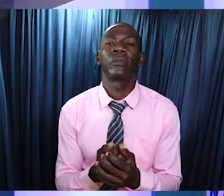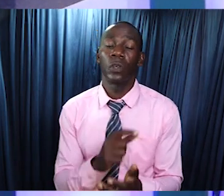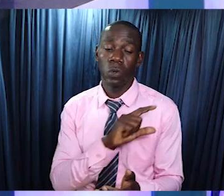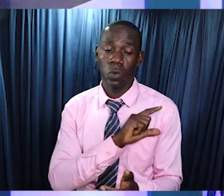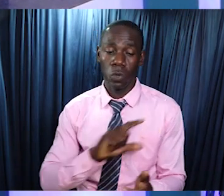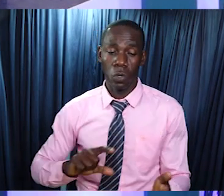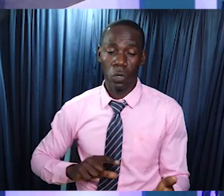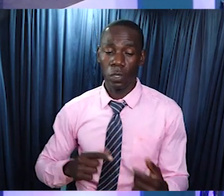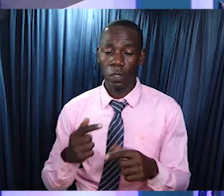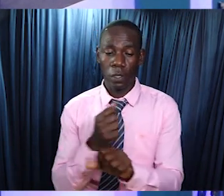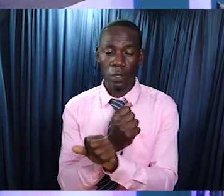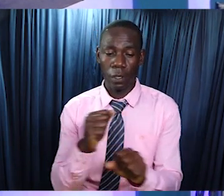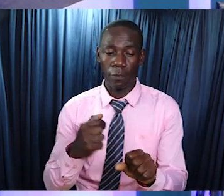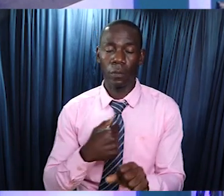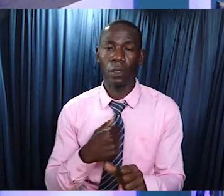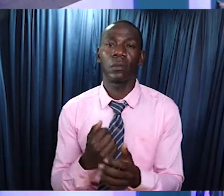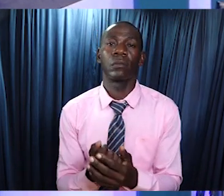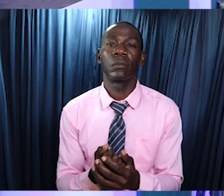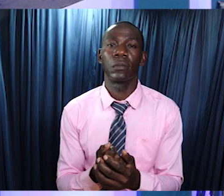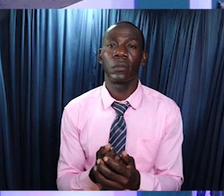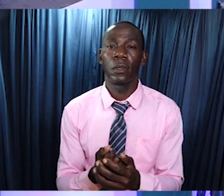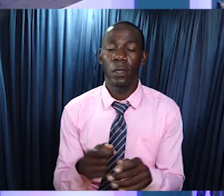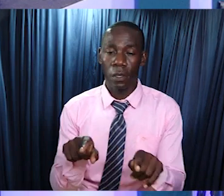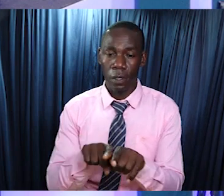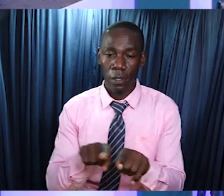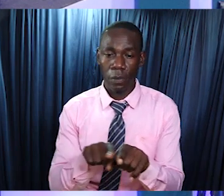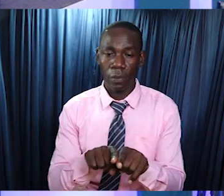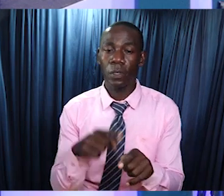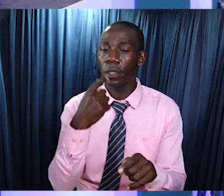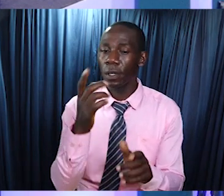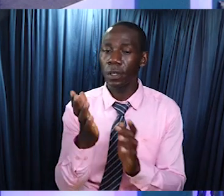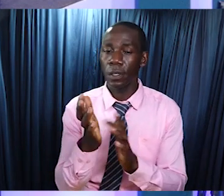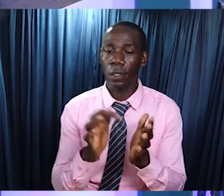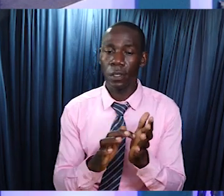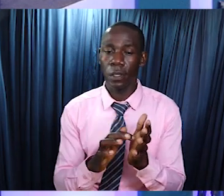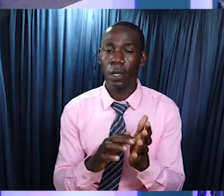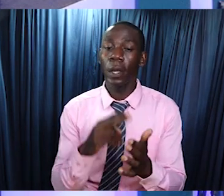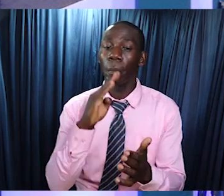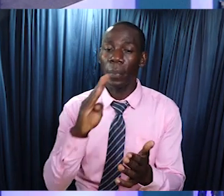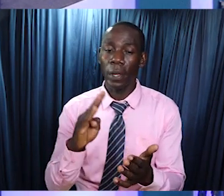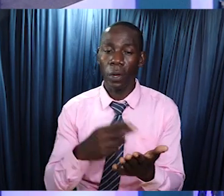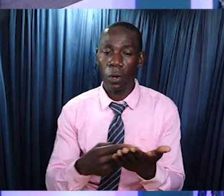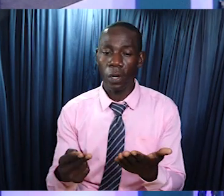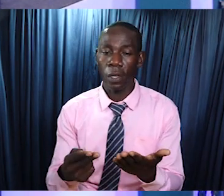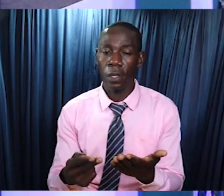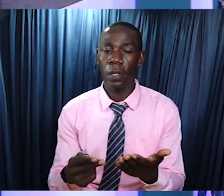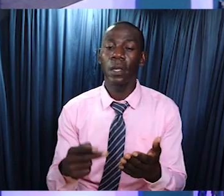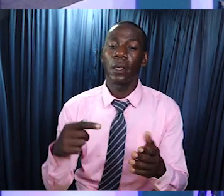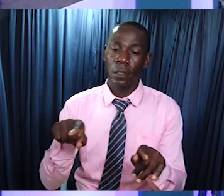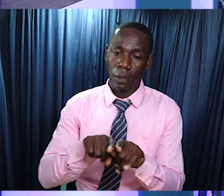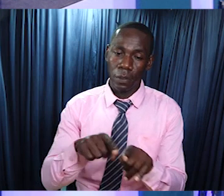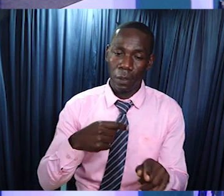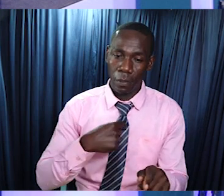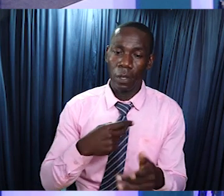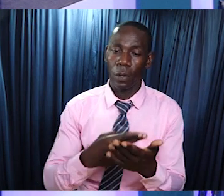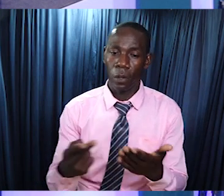Bwana akaniokoa. The Lord saved me. Kama alivyosema Bwana Yesu. As he said, the Lord Jesus, watakatifu, be holy kama mimi nilivyo